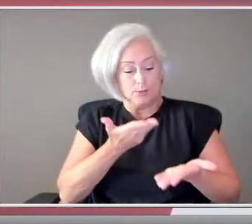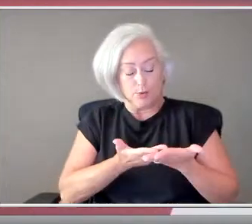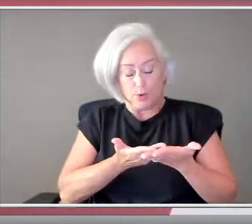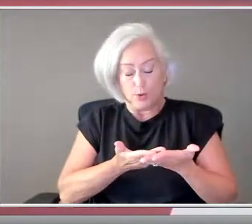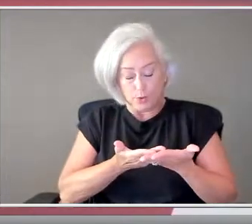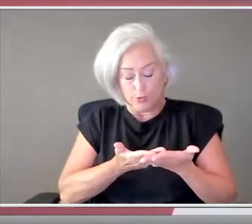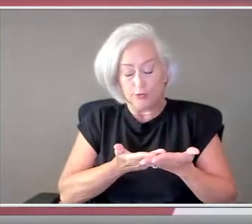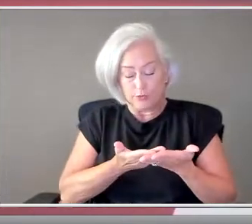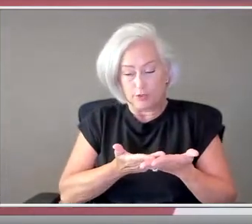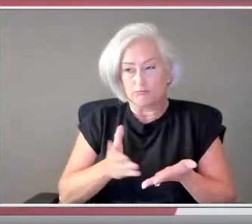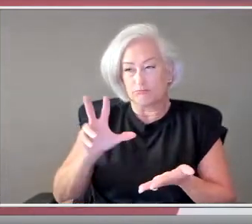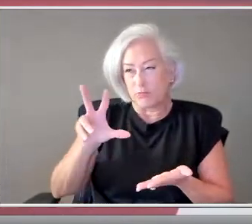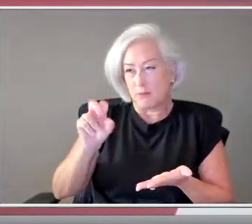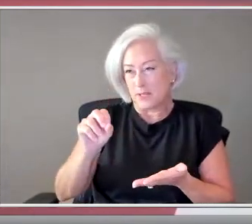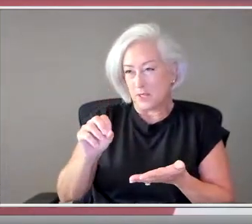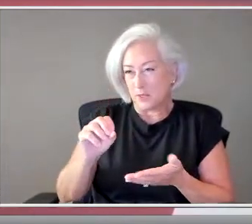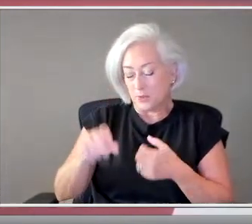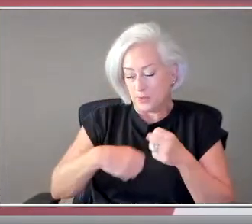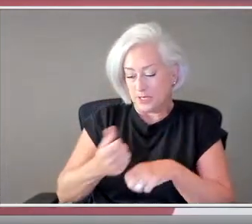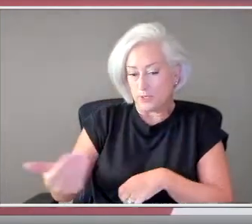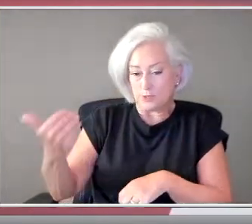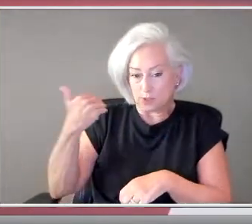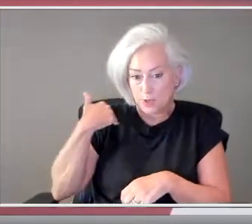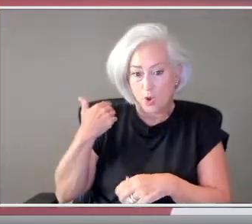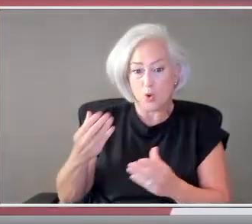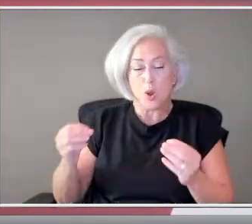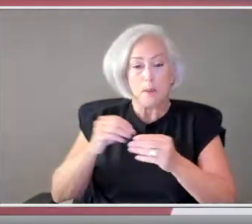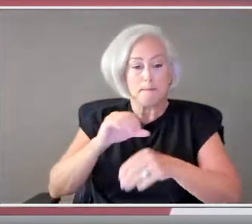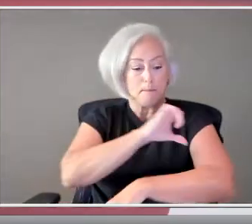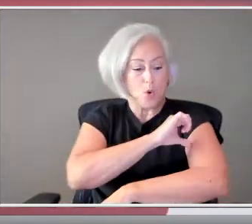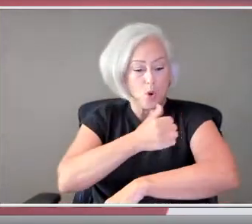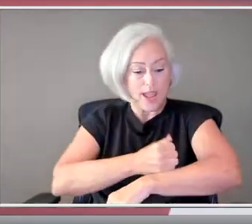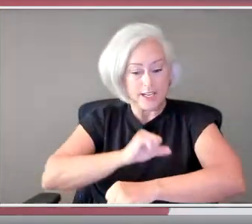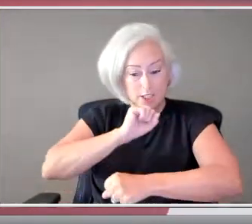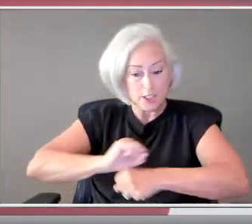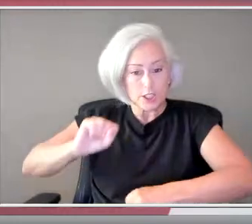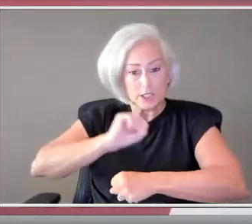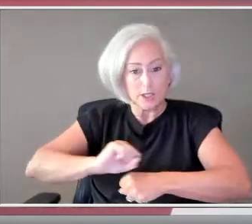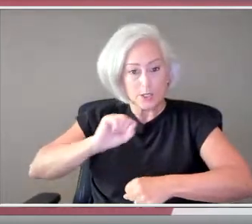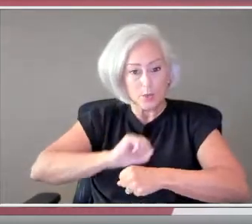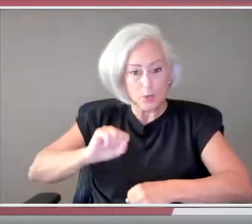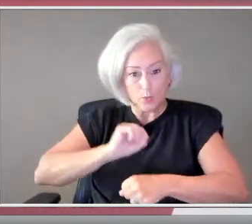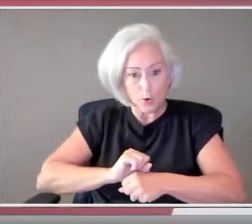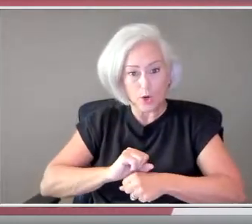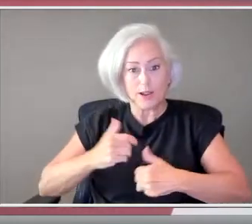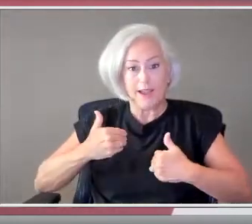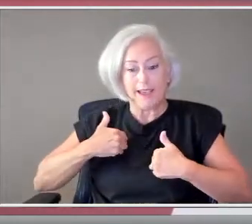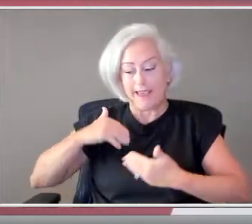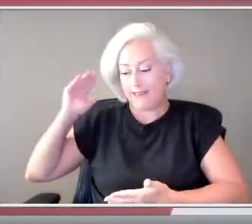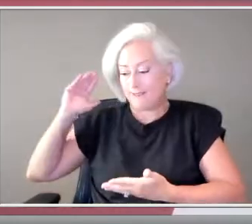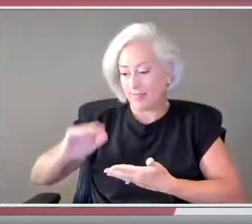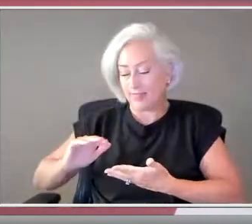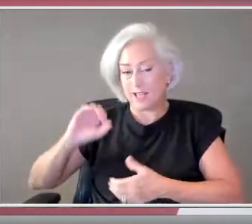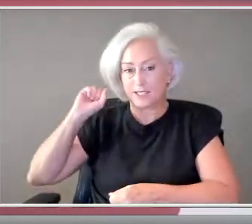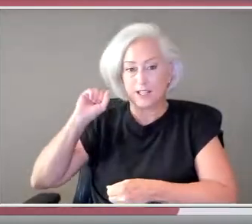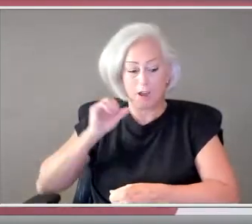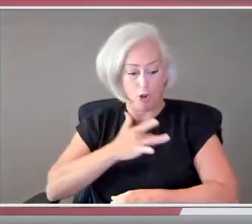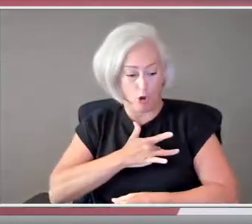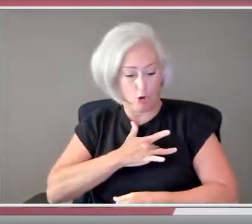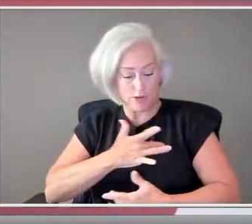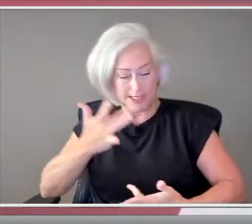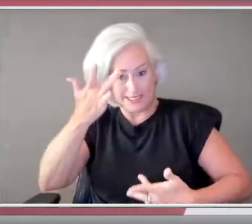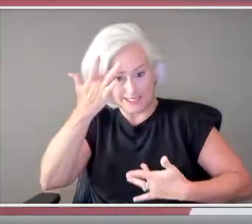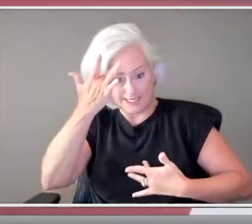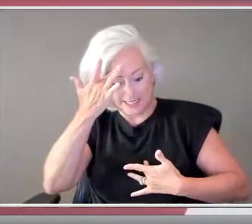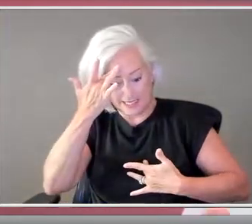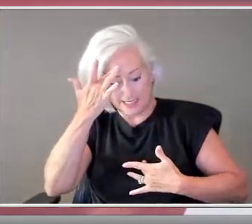30 years now that people who have higher energy workloads have less heart disease, and we can see that. And now we see